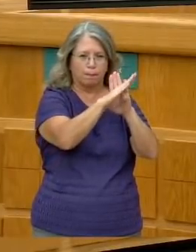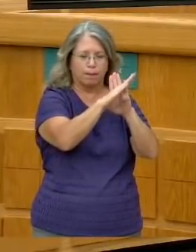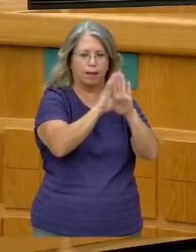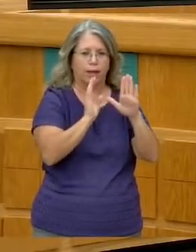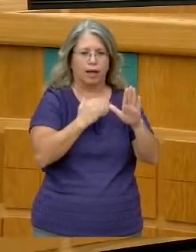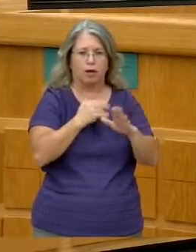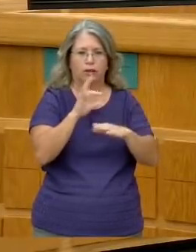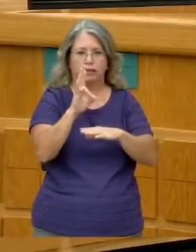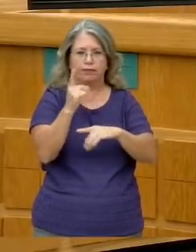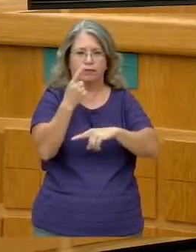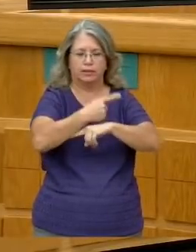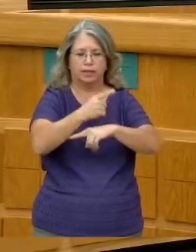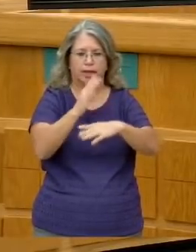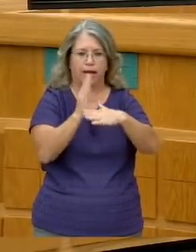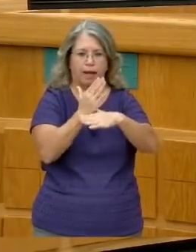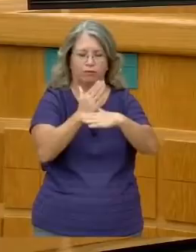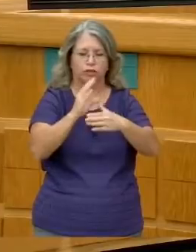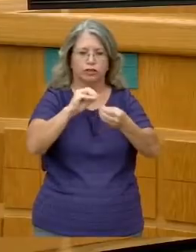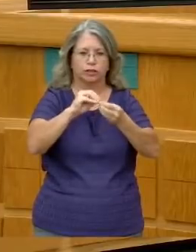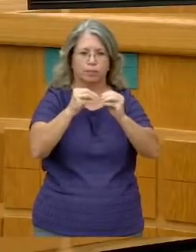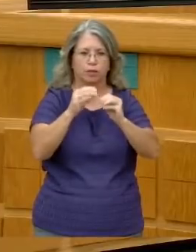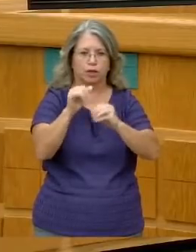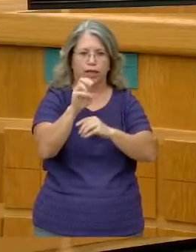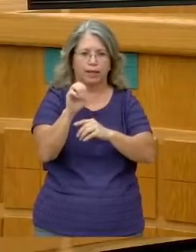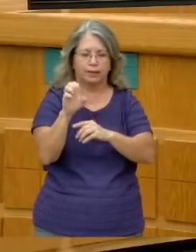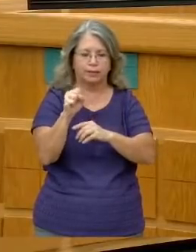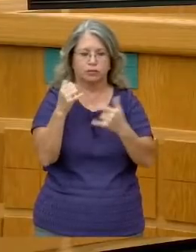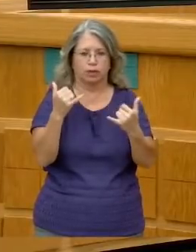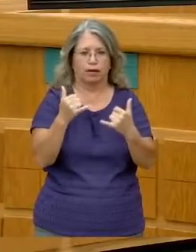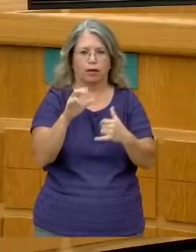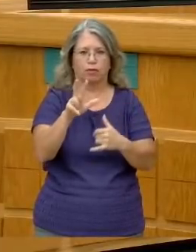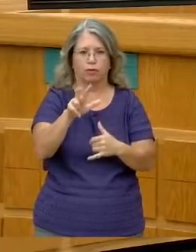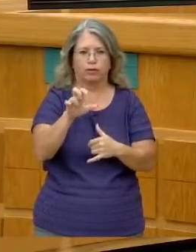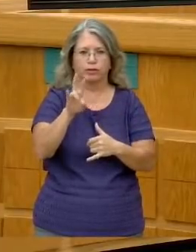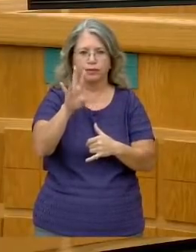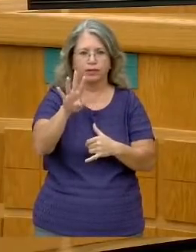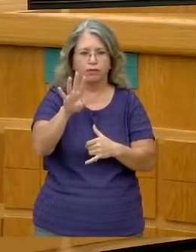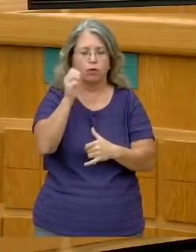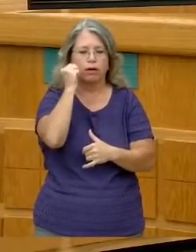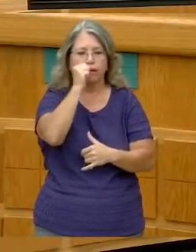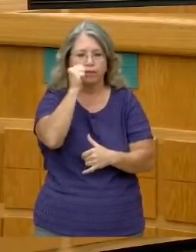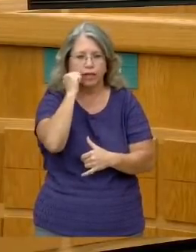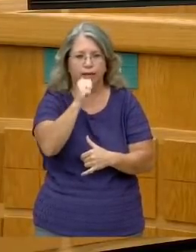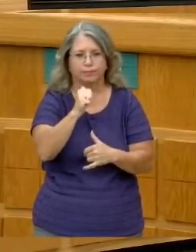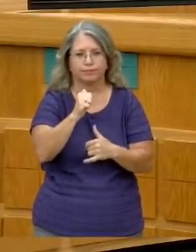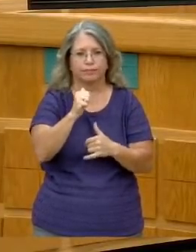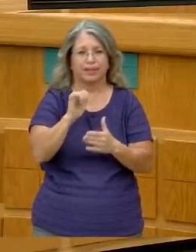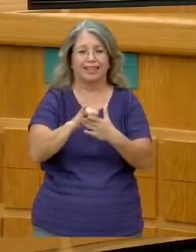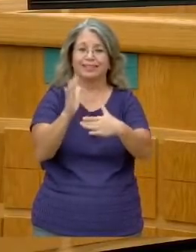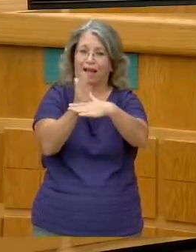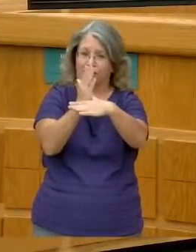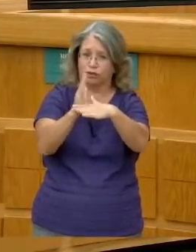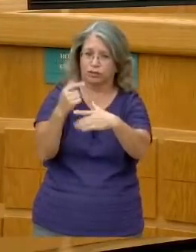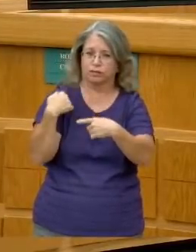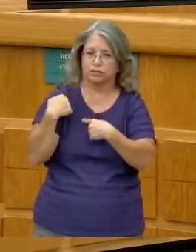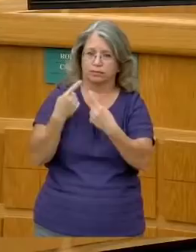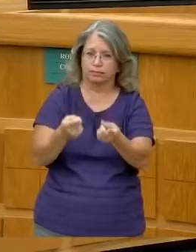average number of cases is 374 every day is the average over the past 7